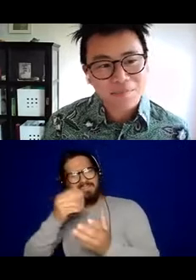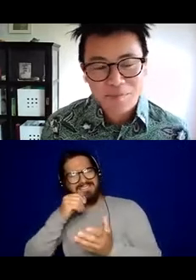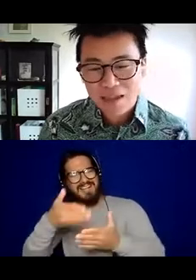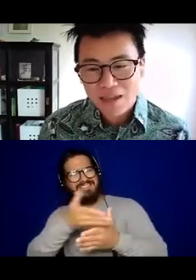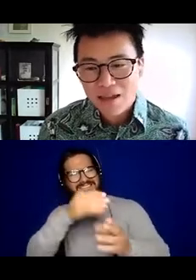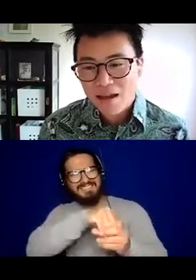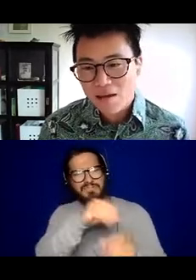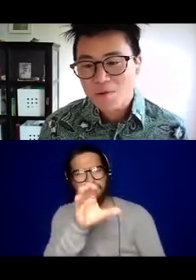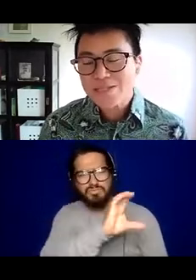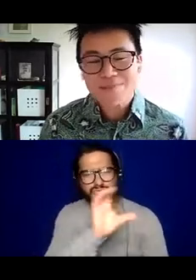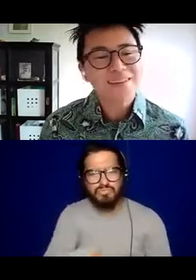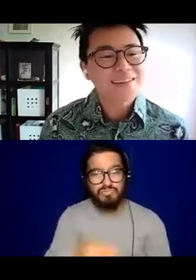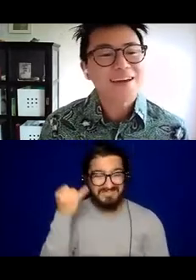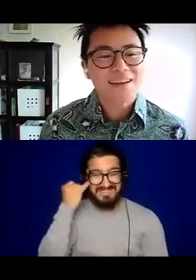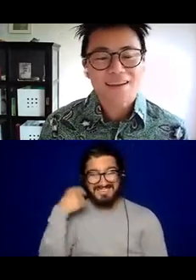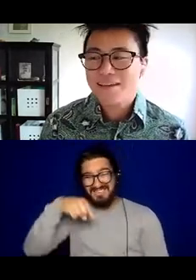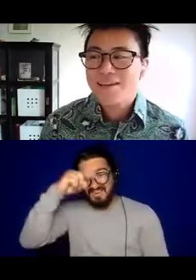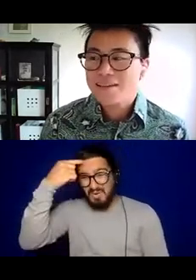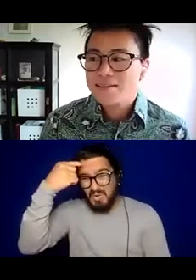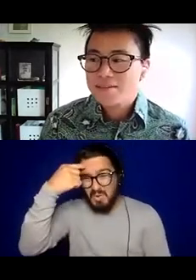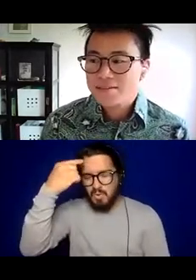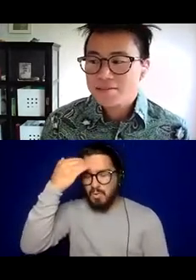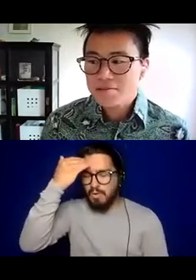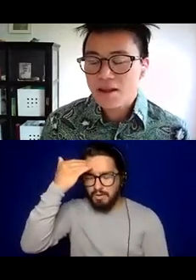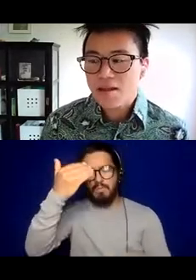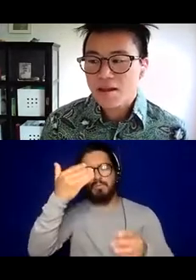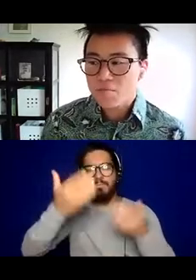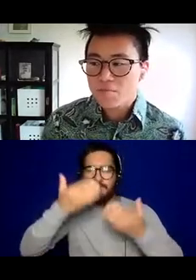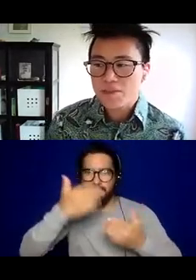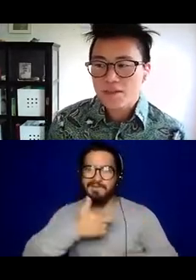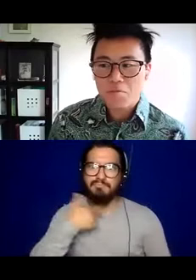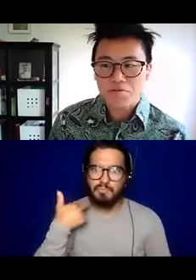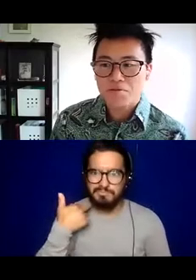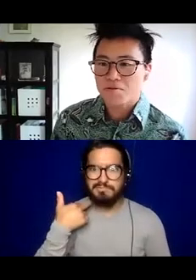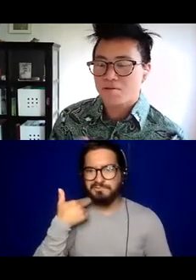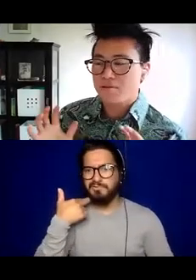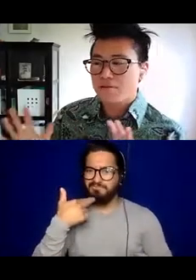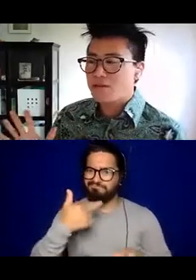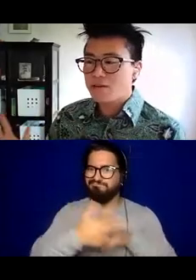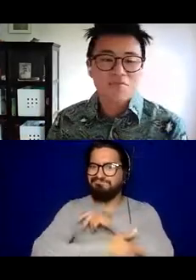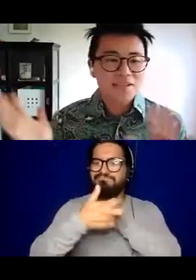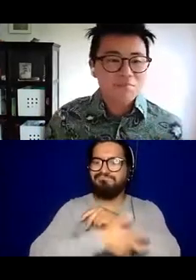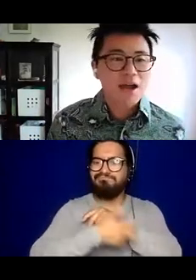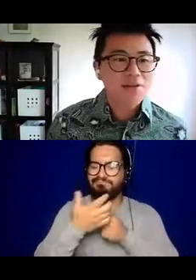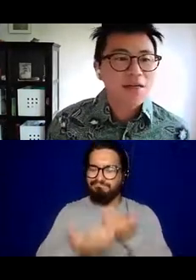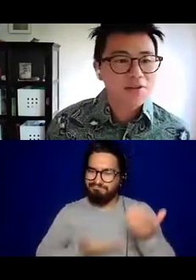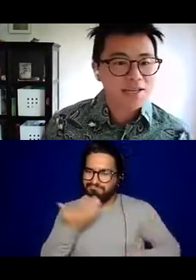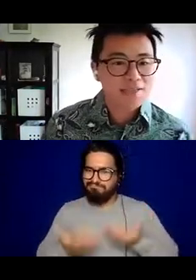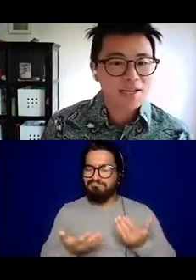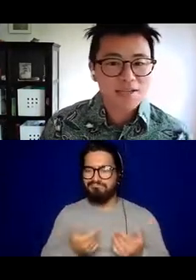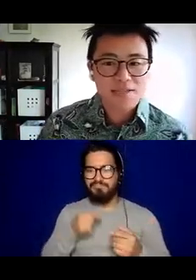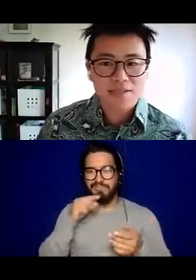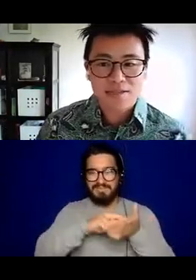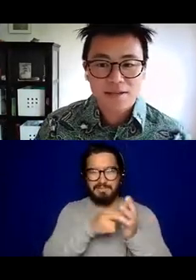censorship or something like that? Those are great, really helpful in reflecting back on the other